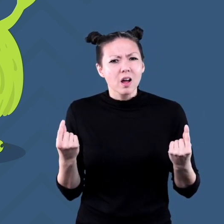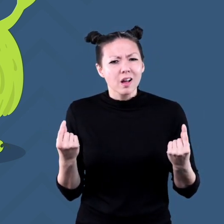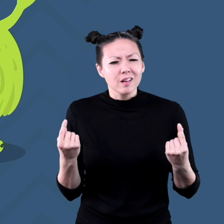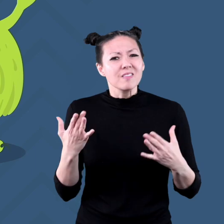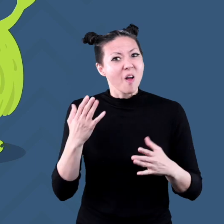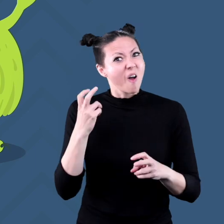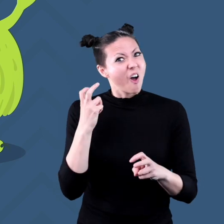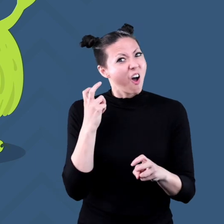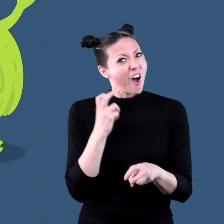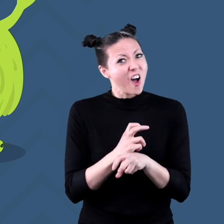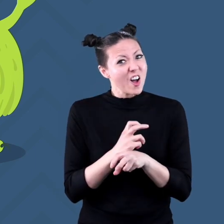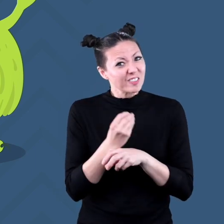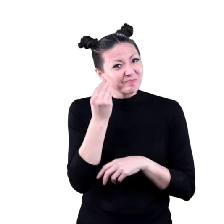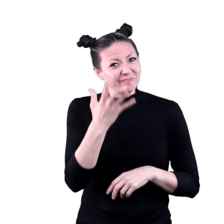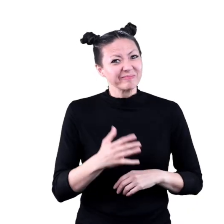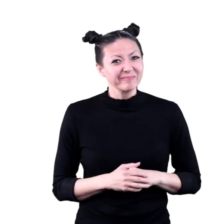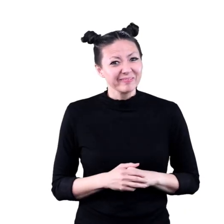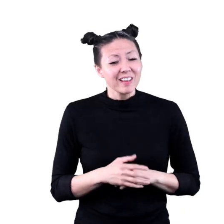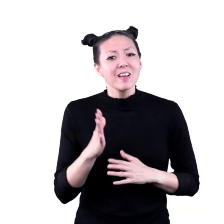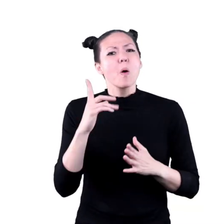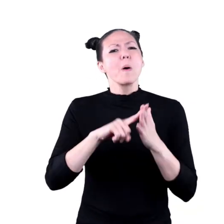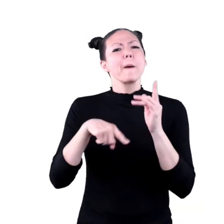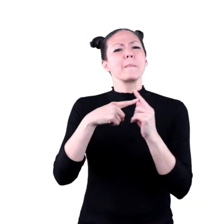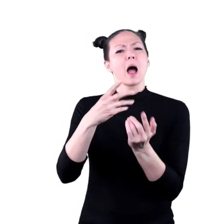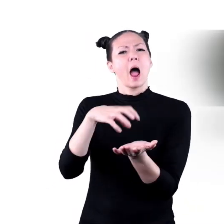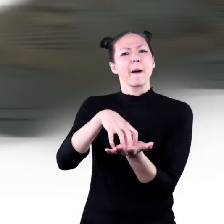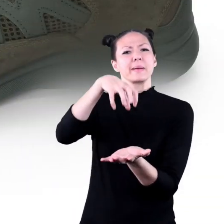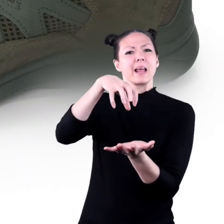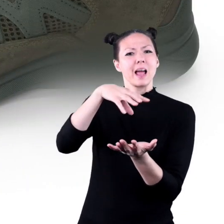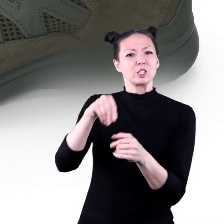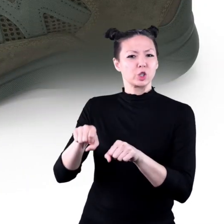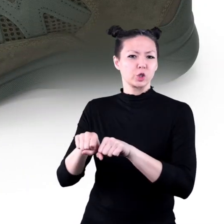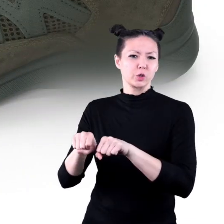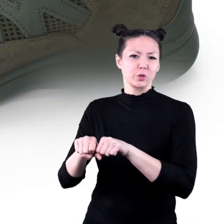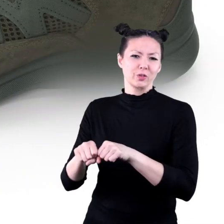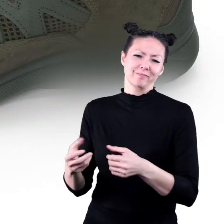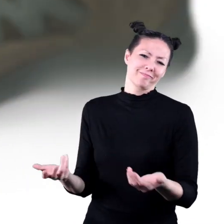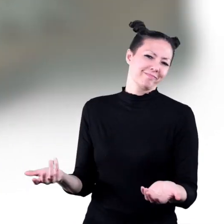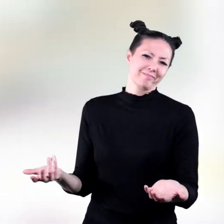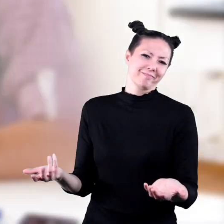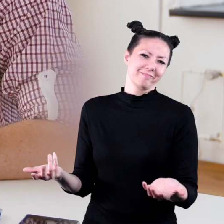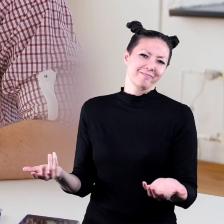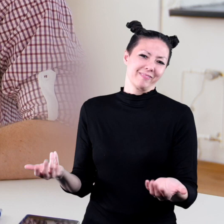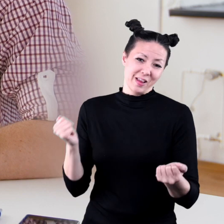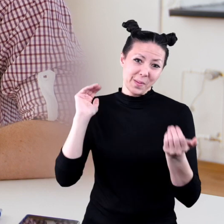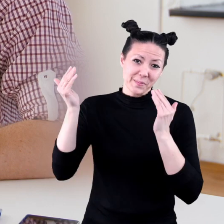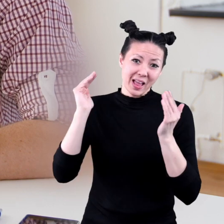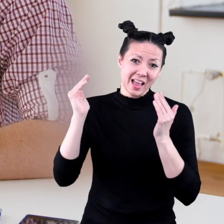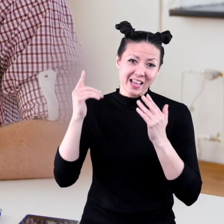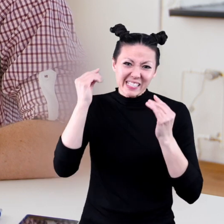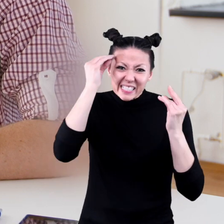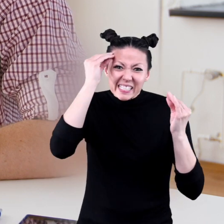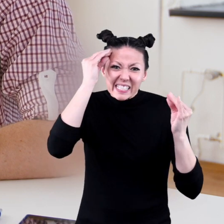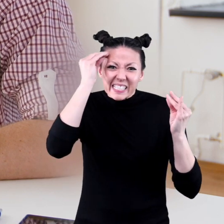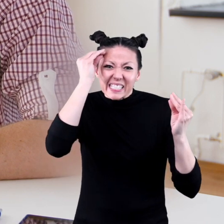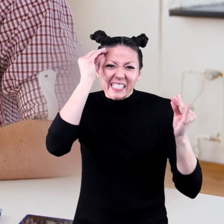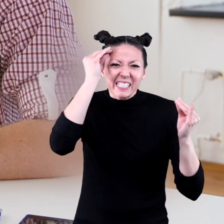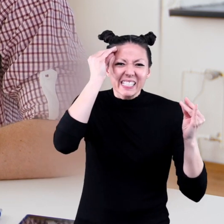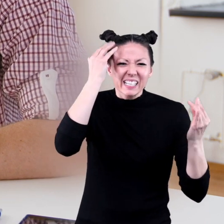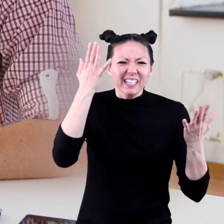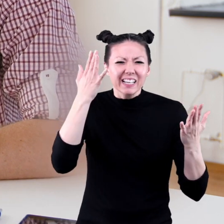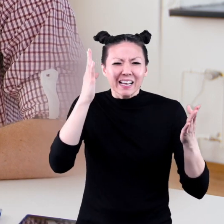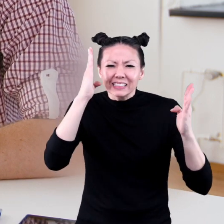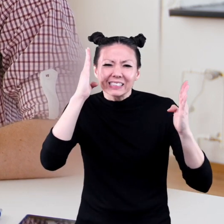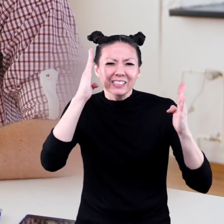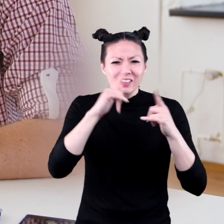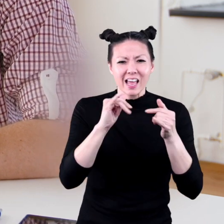It's pretty hard to do. What about a cupcake and a shoe? Go! While you think about that, I'm going to listen